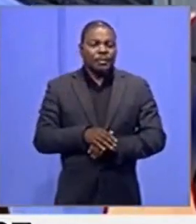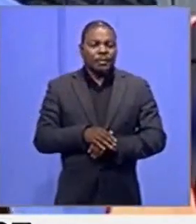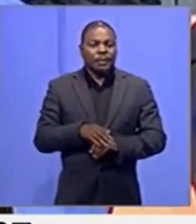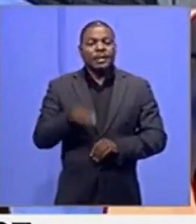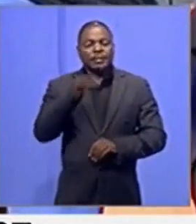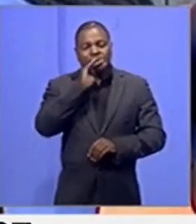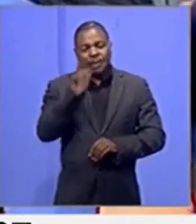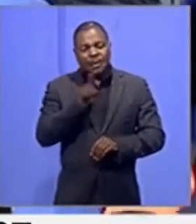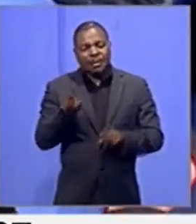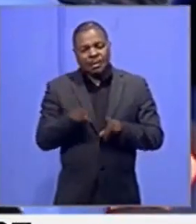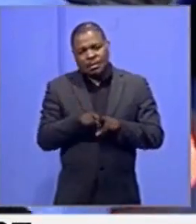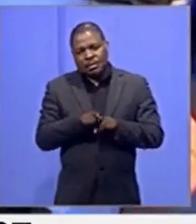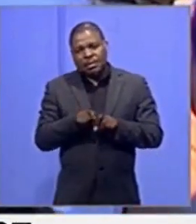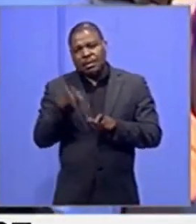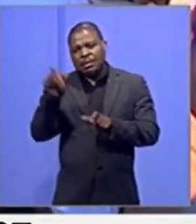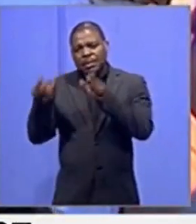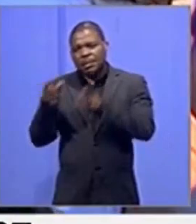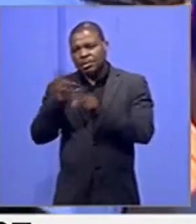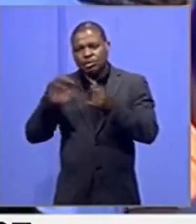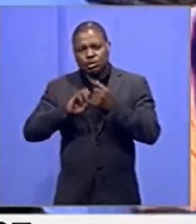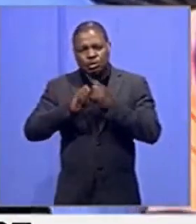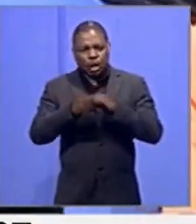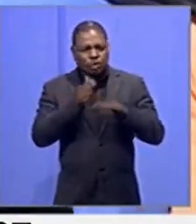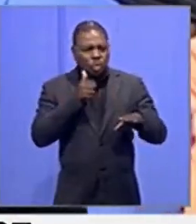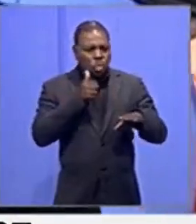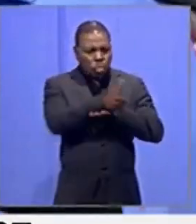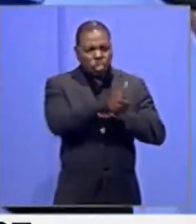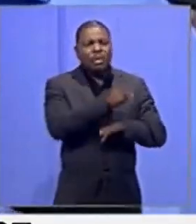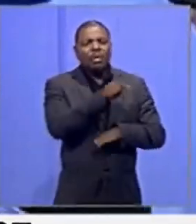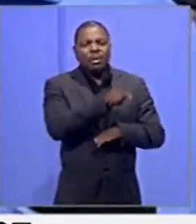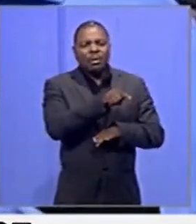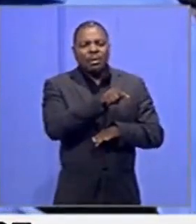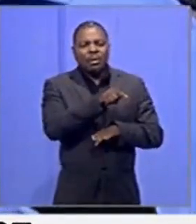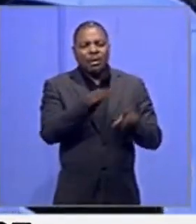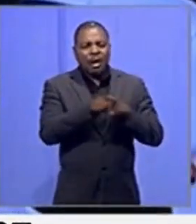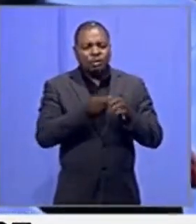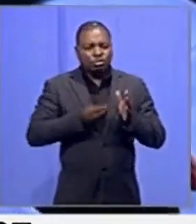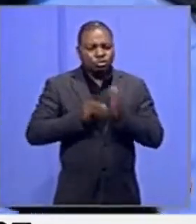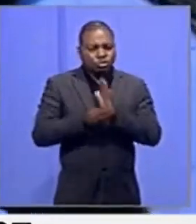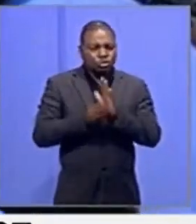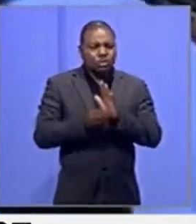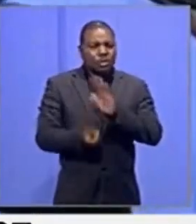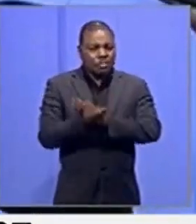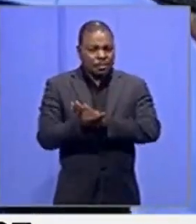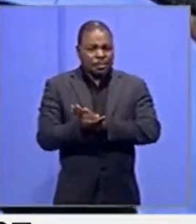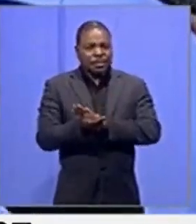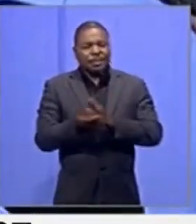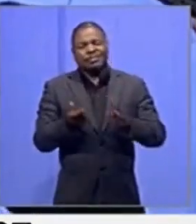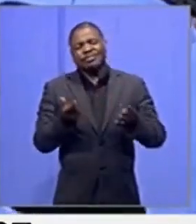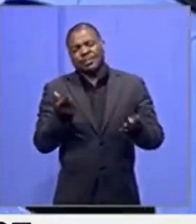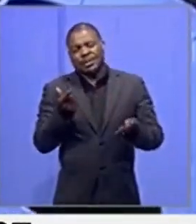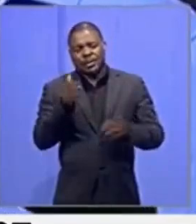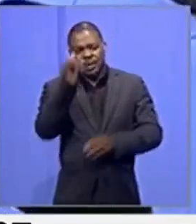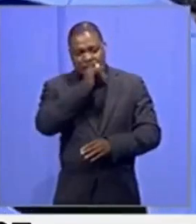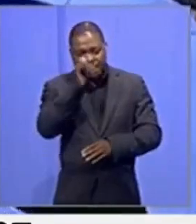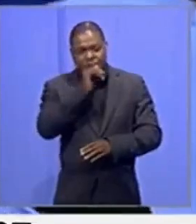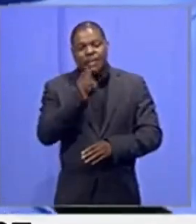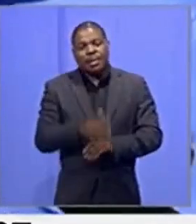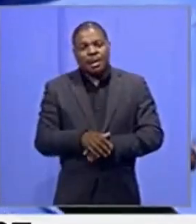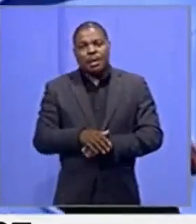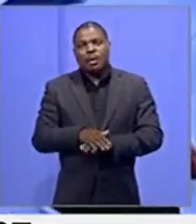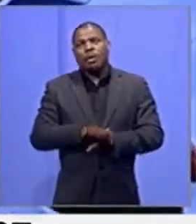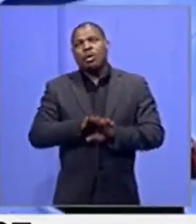look like some form of intimidation and some form of thuggery, some form of criminality. It's not